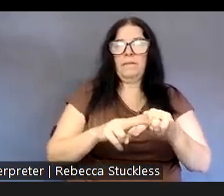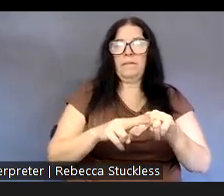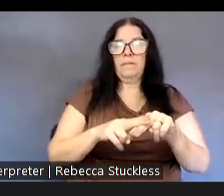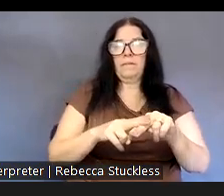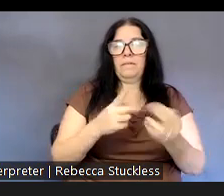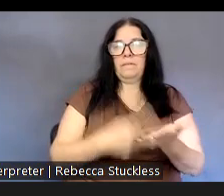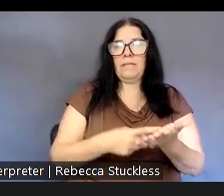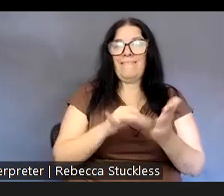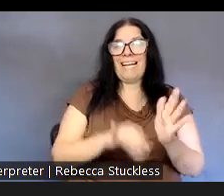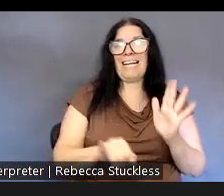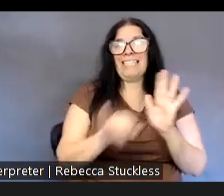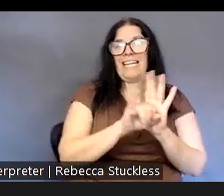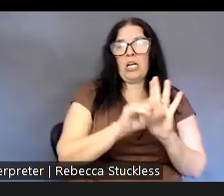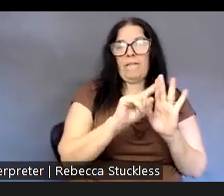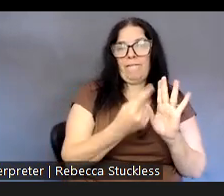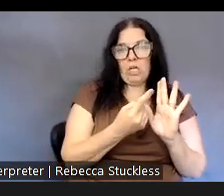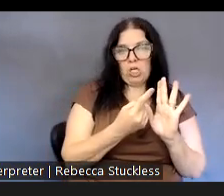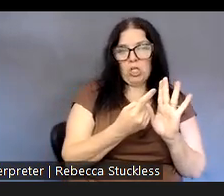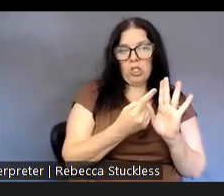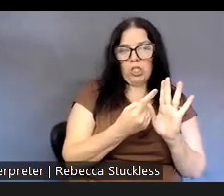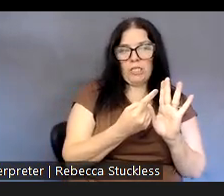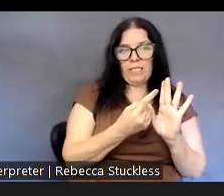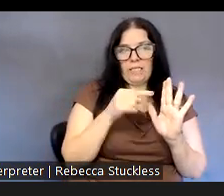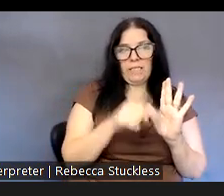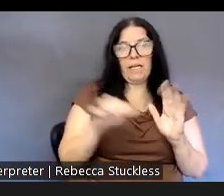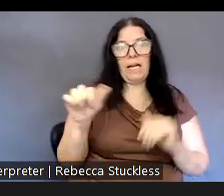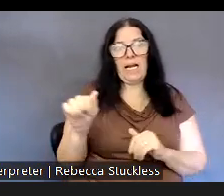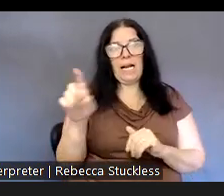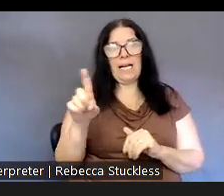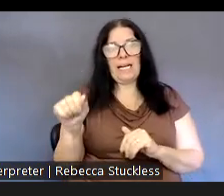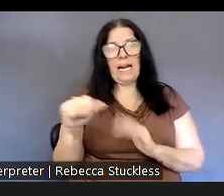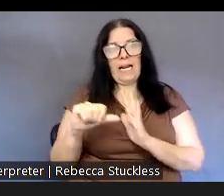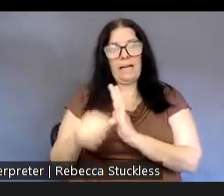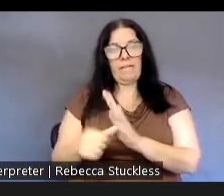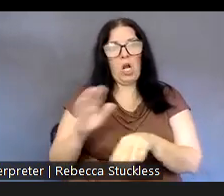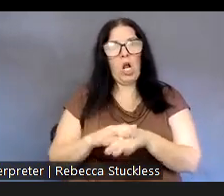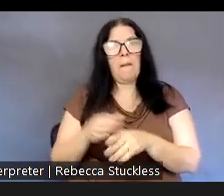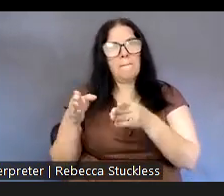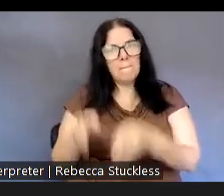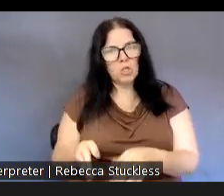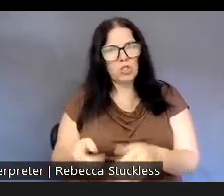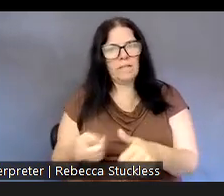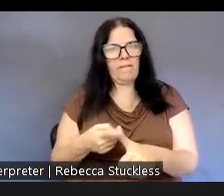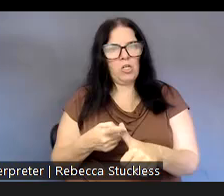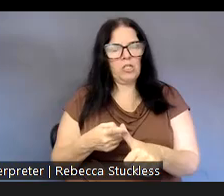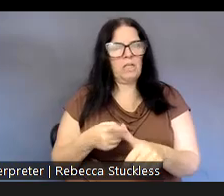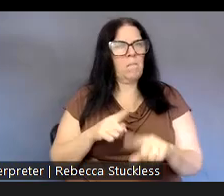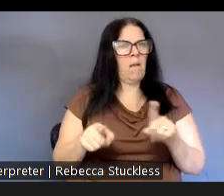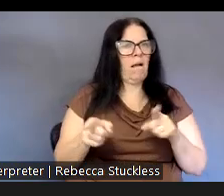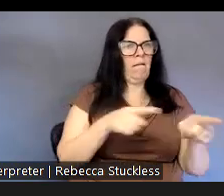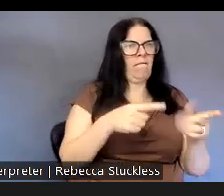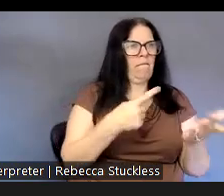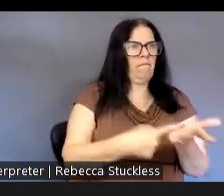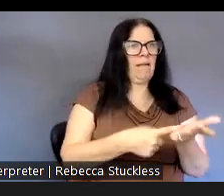the Americans with Disabilities Act's emphasis on person-first language.